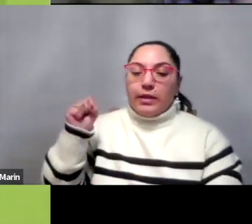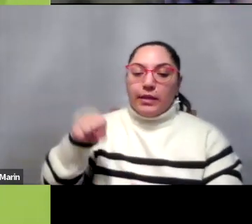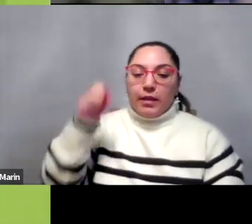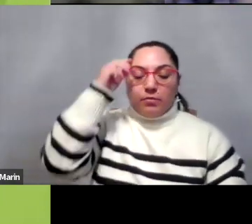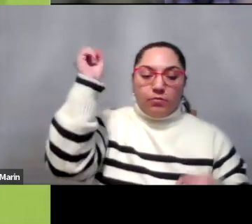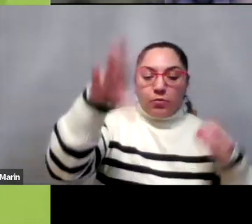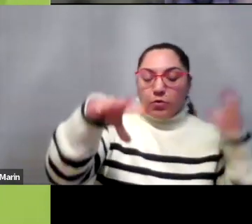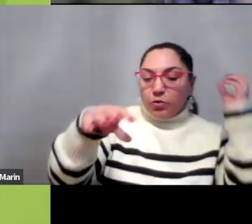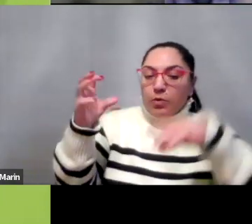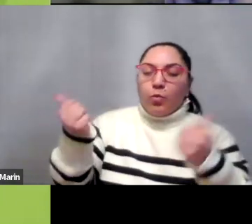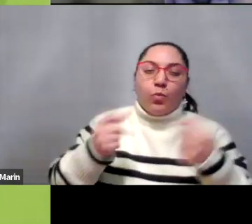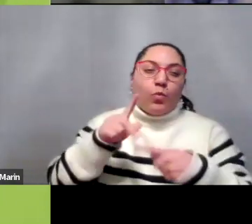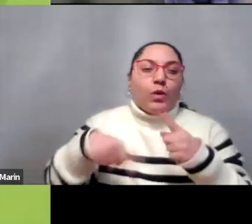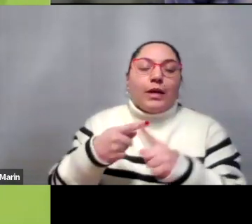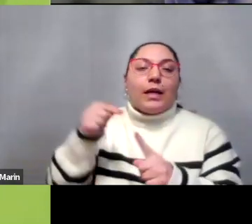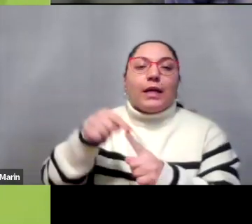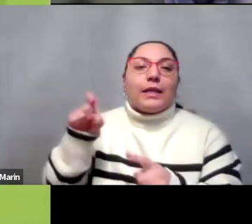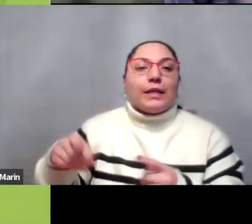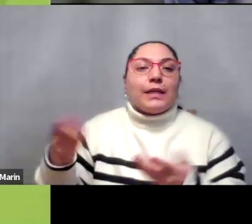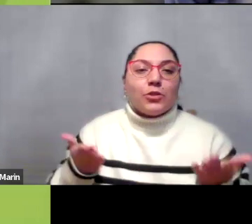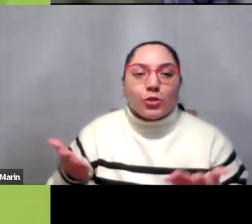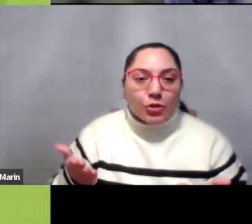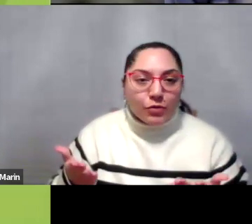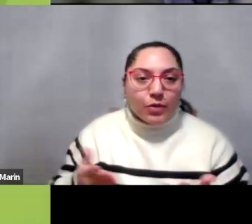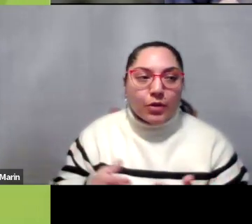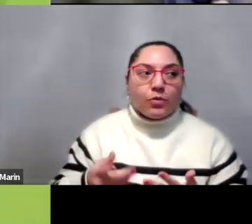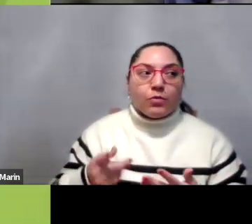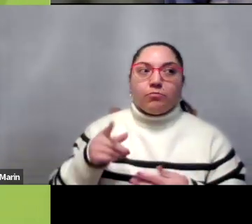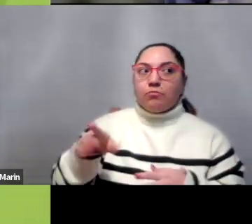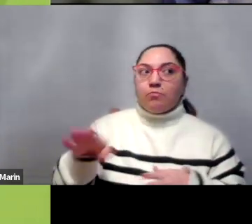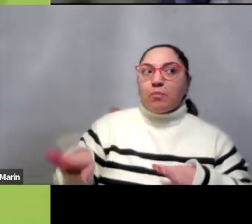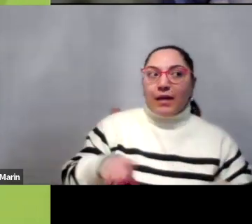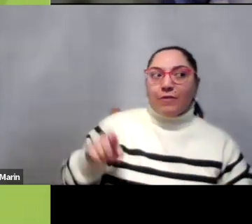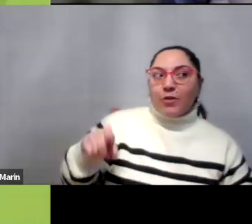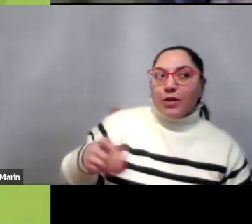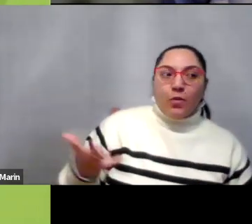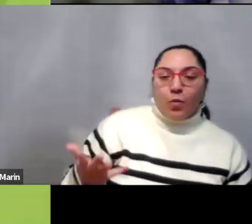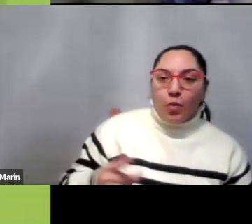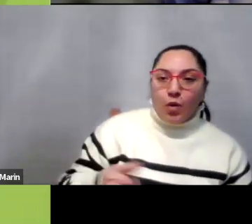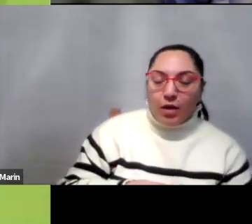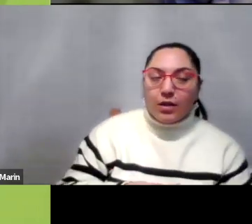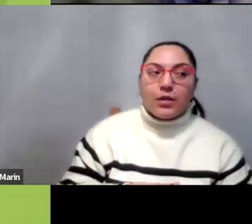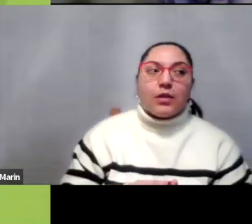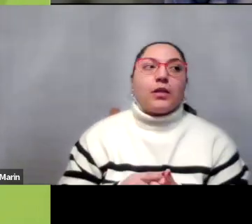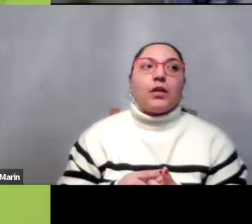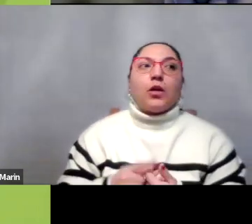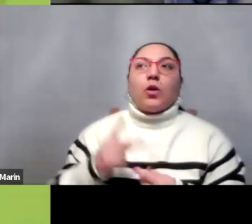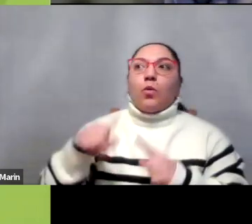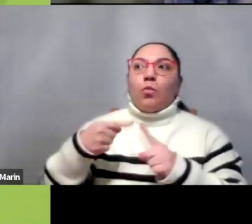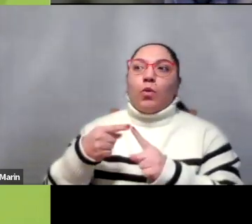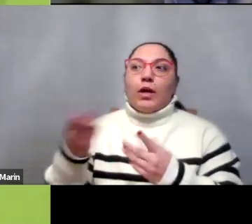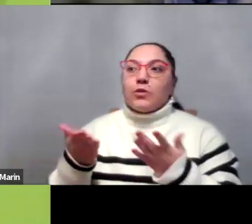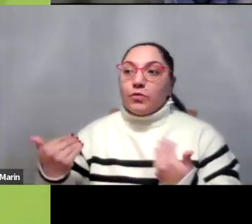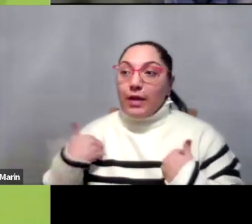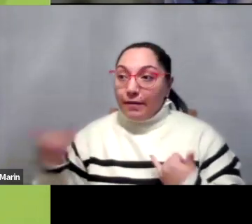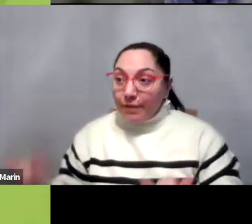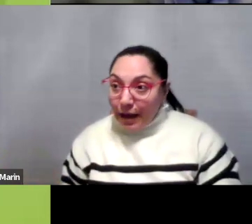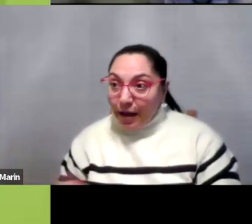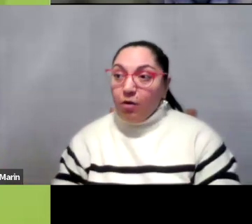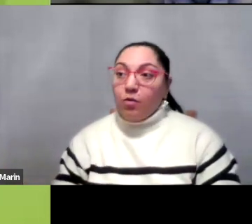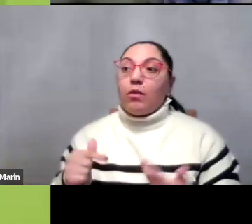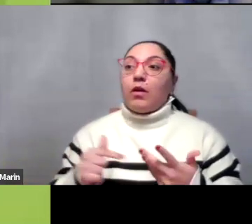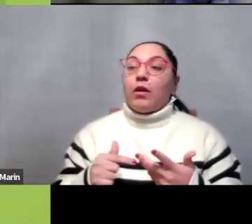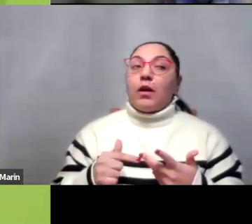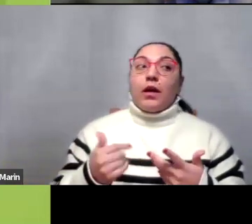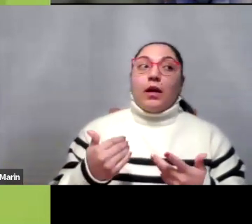for services for this child. We're able to kind of see what behavior needs they may have, what kind of services they're receiving now, what additional care